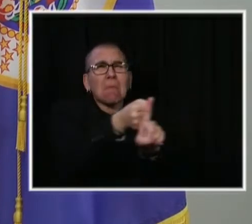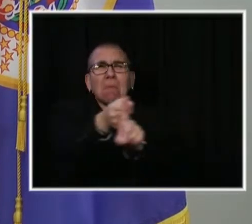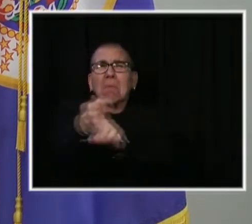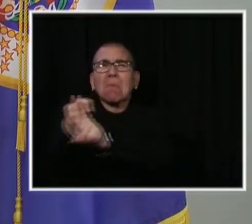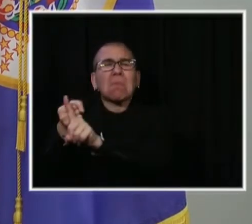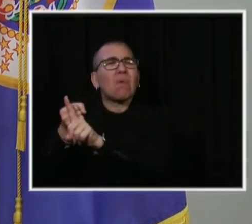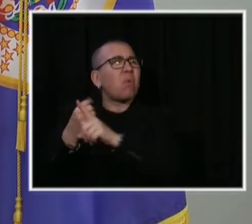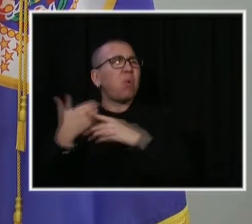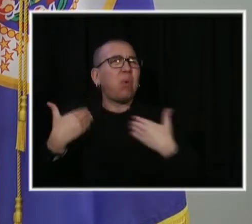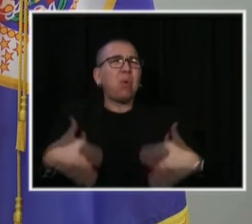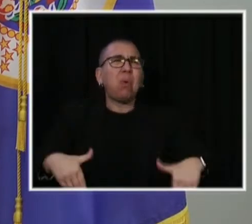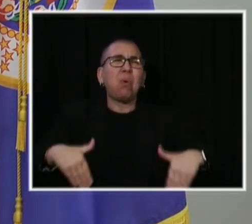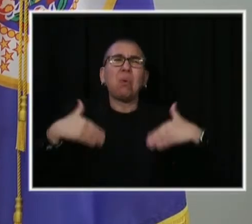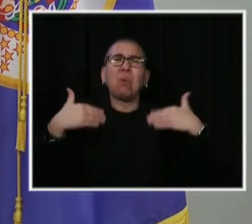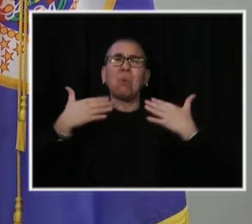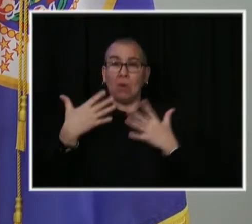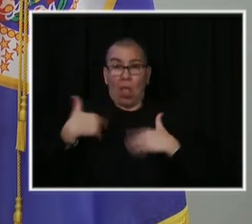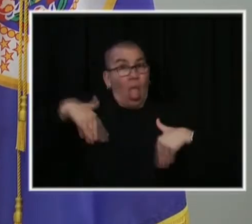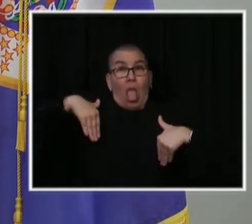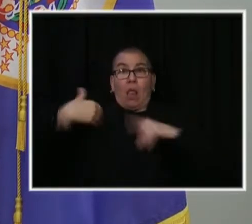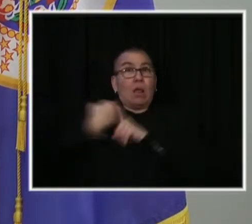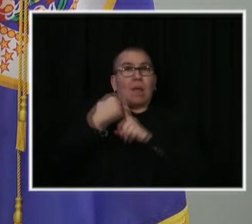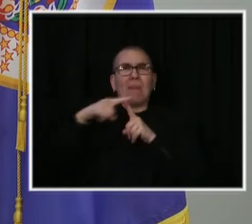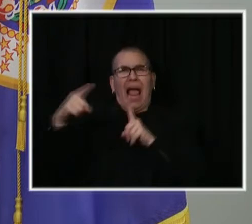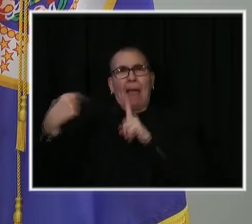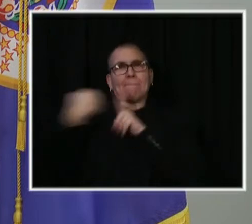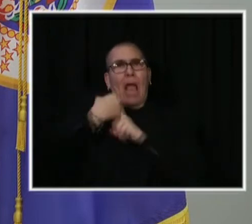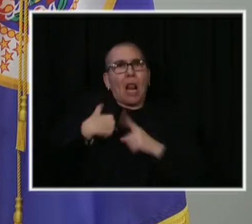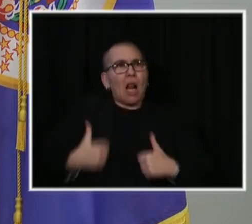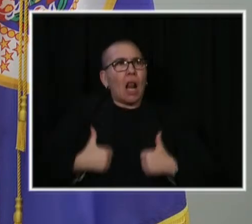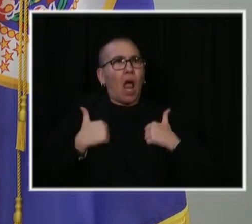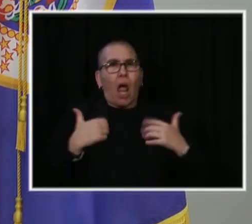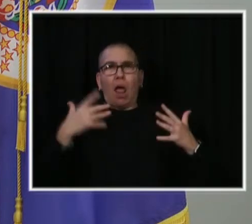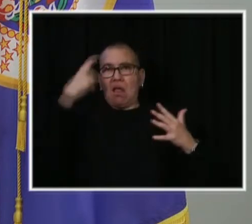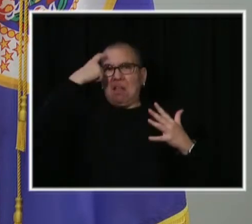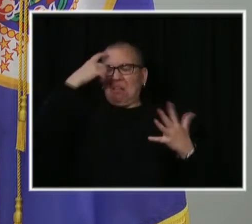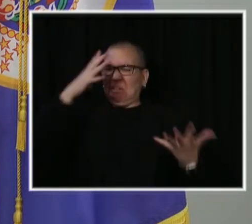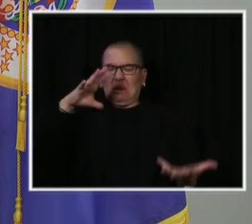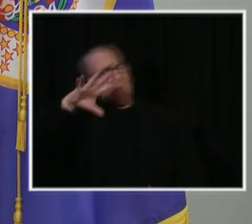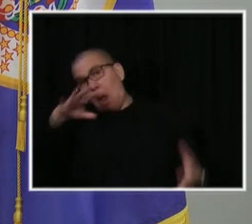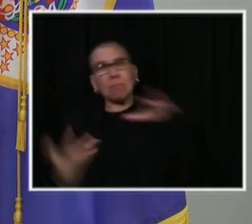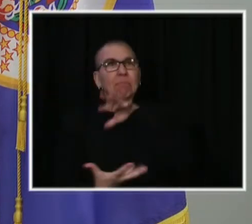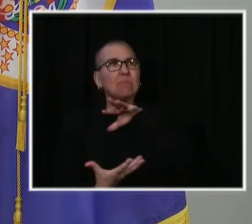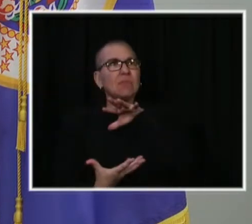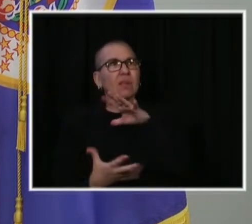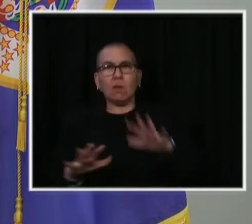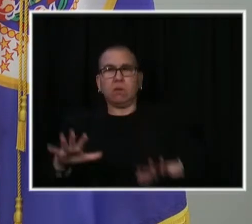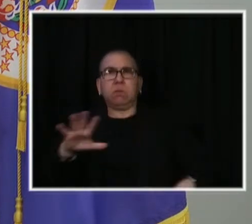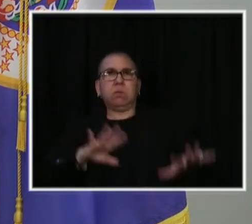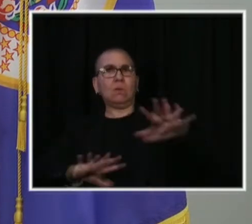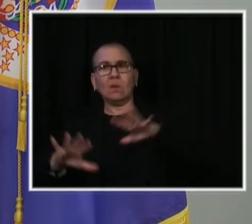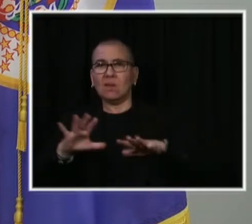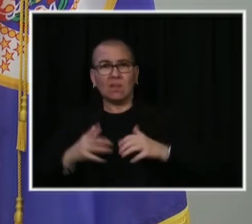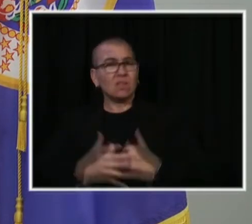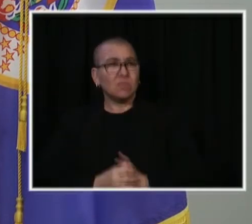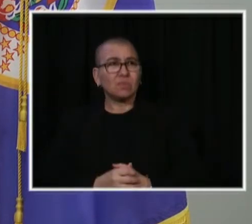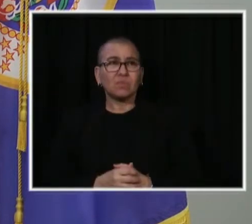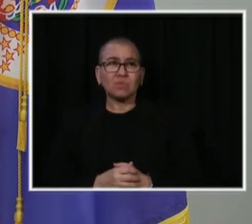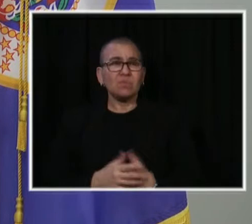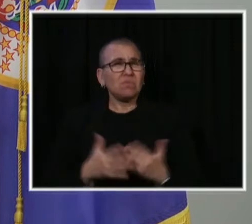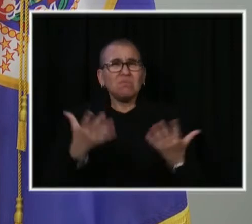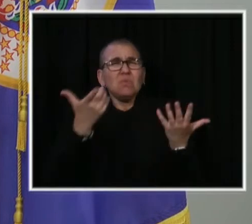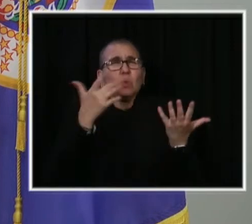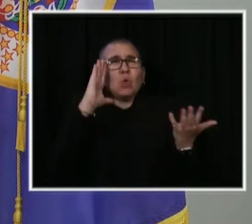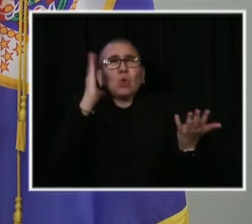COVID-19. We've had to learn to work differently and to consider in a new light things that we have taken for granted for so